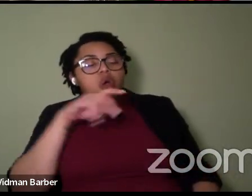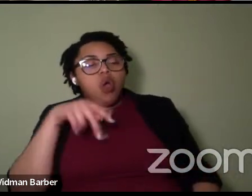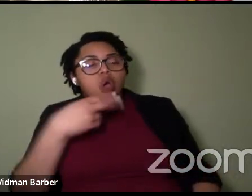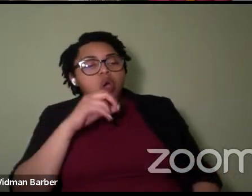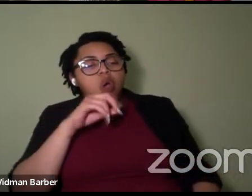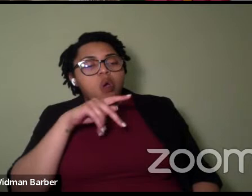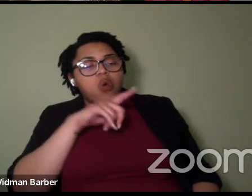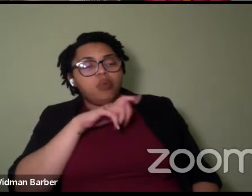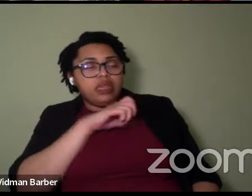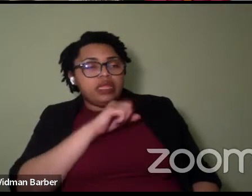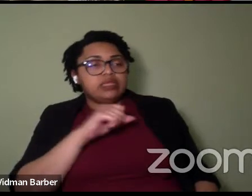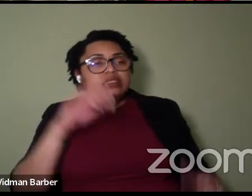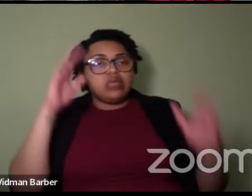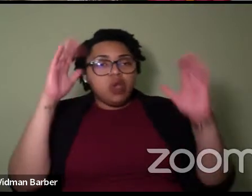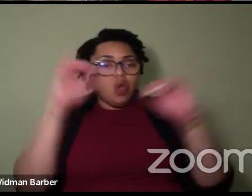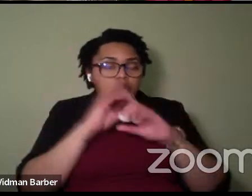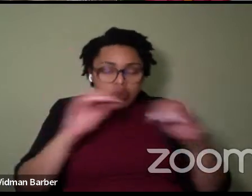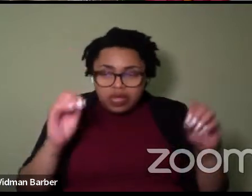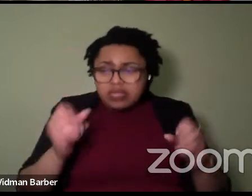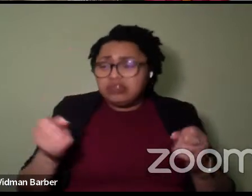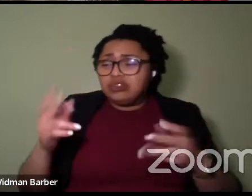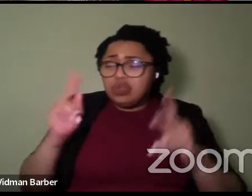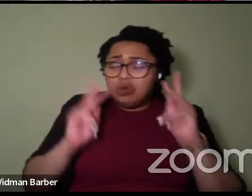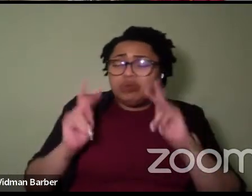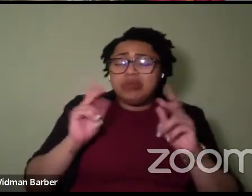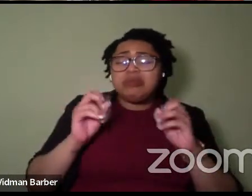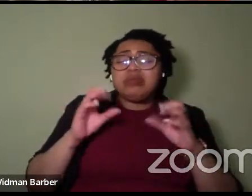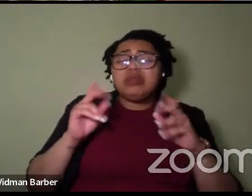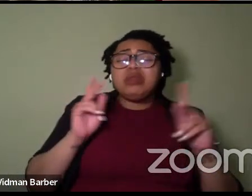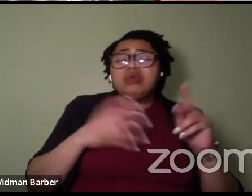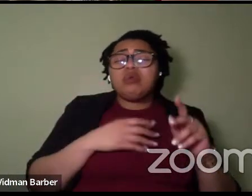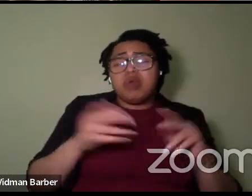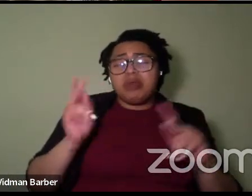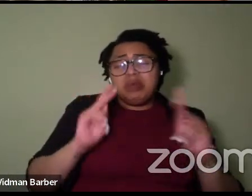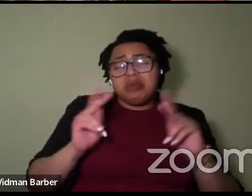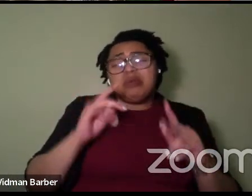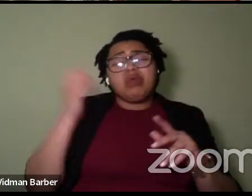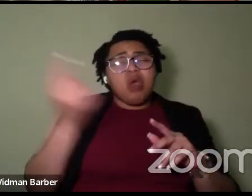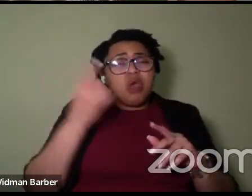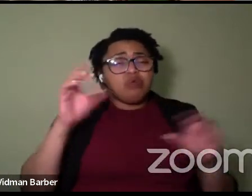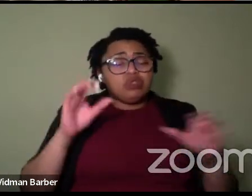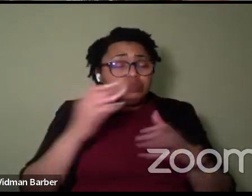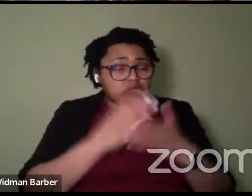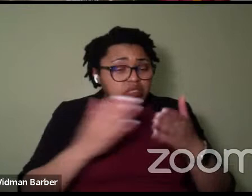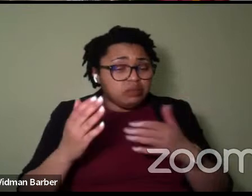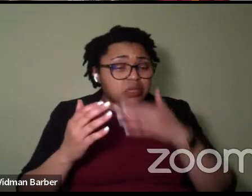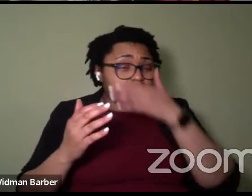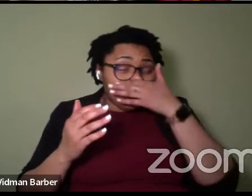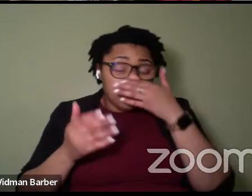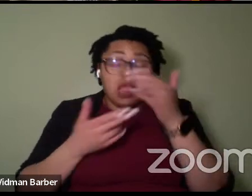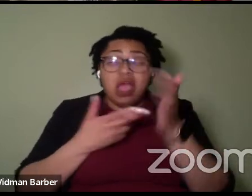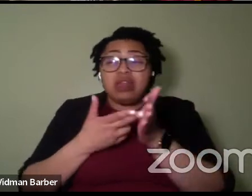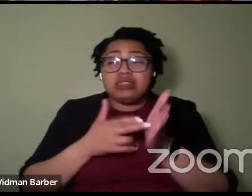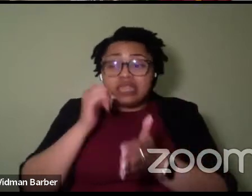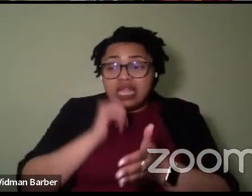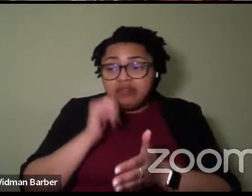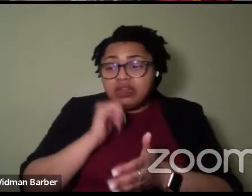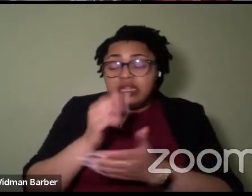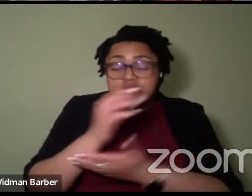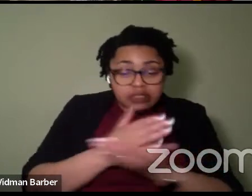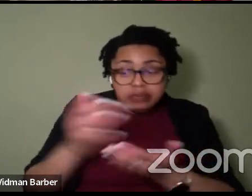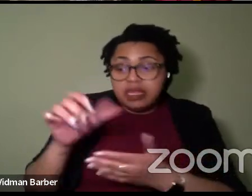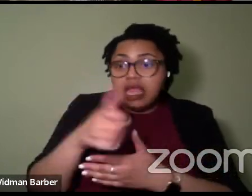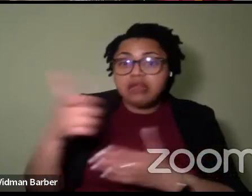they're always doing something. I mean, if you want to be honest, it's like every day something else goes